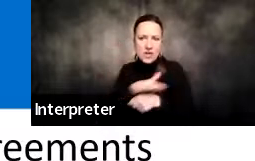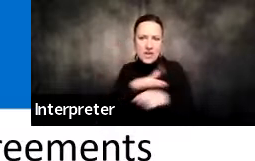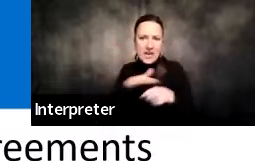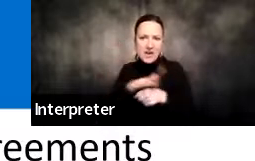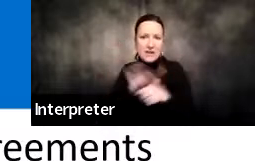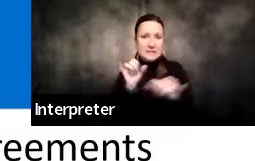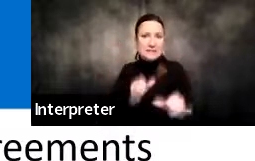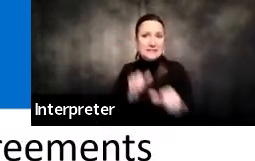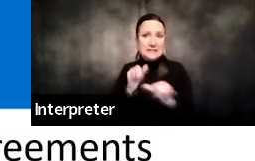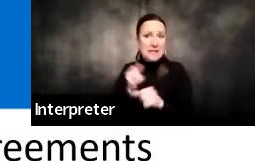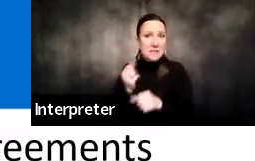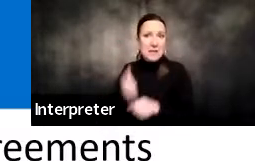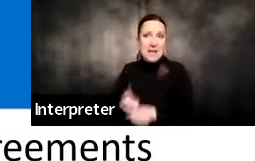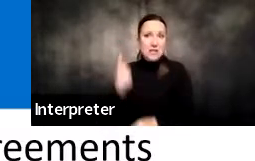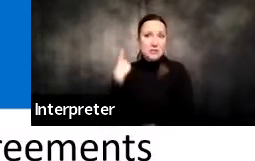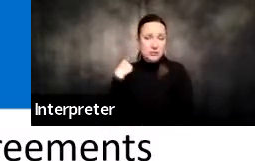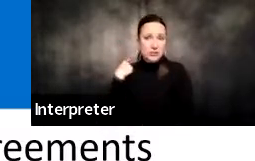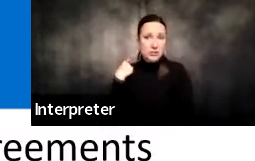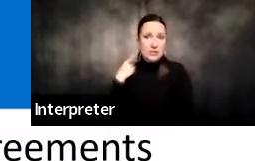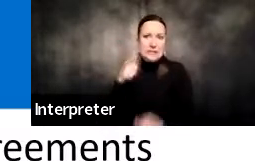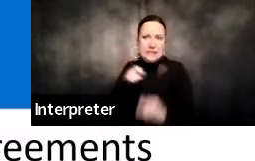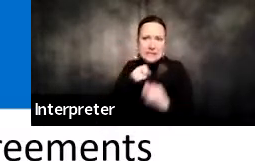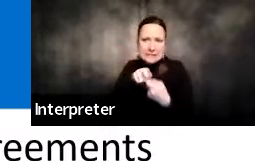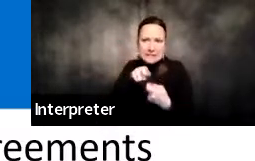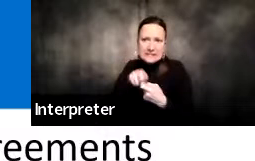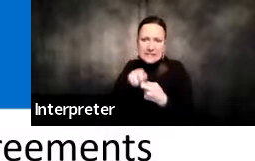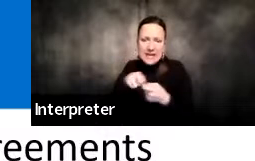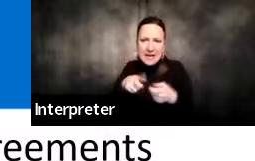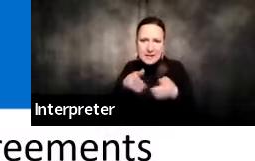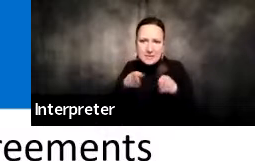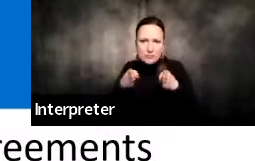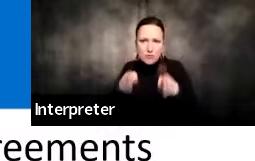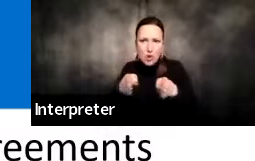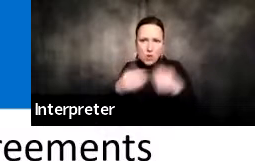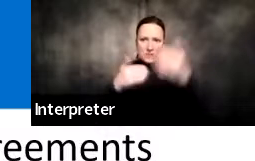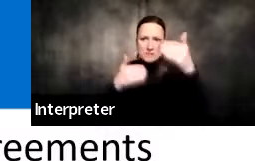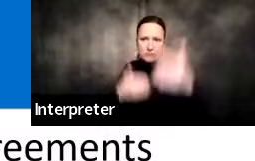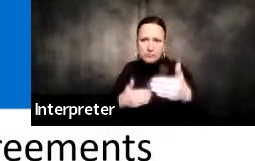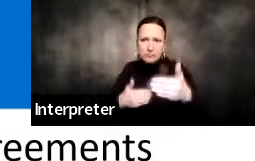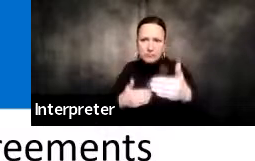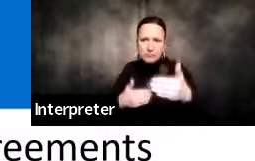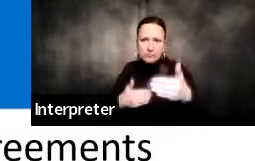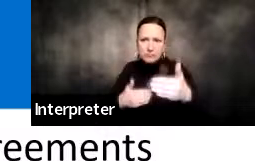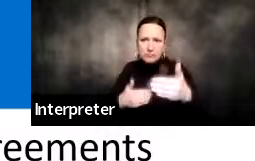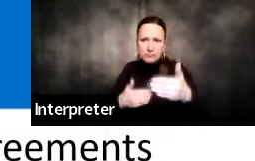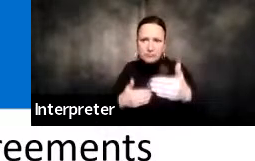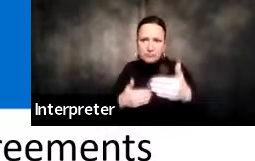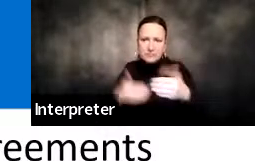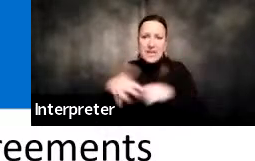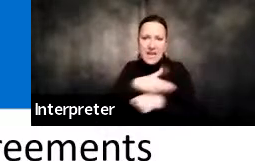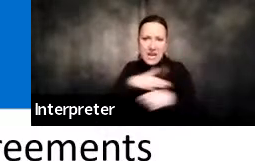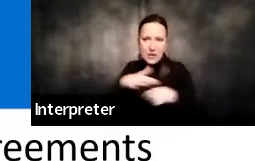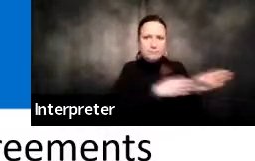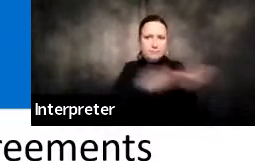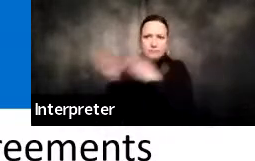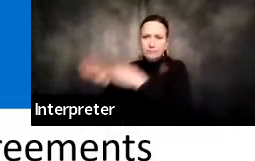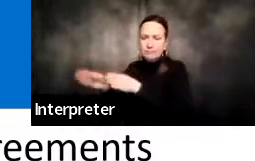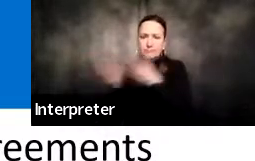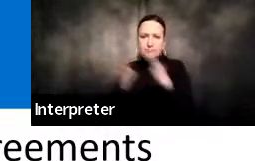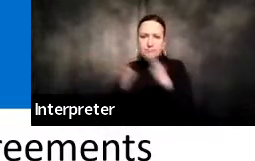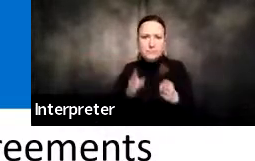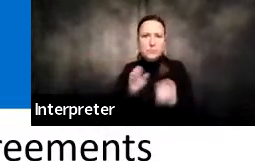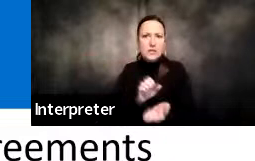selected blocks across the city. So we're working across the city to address this issue with lead